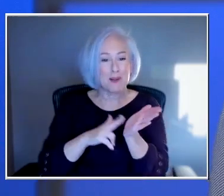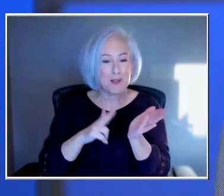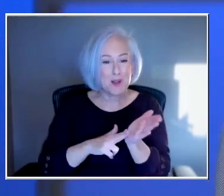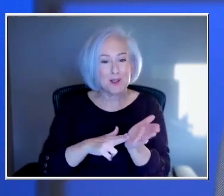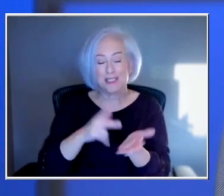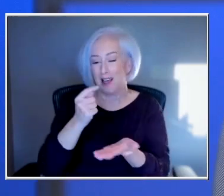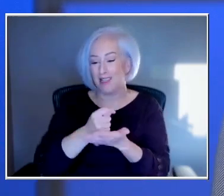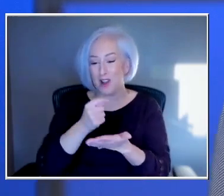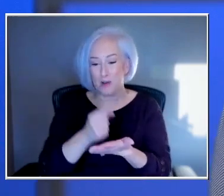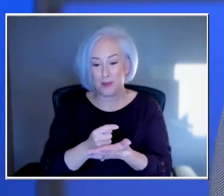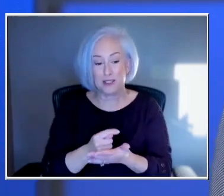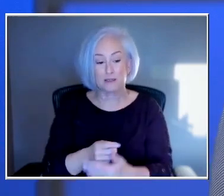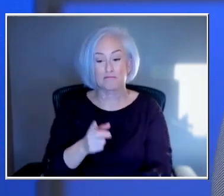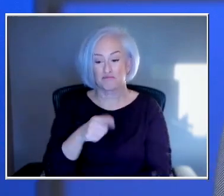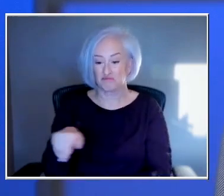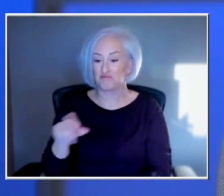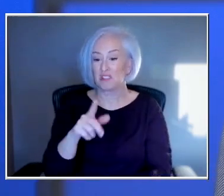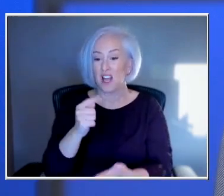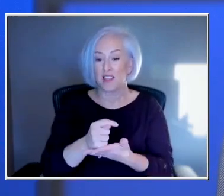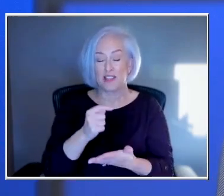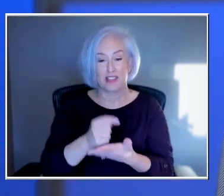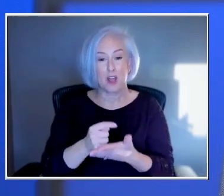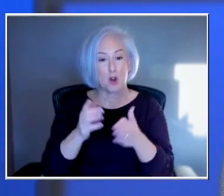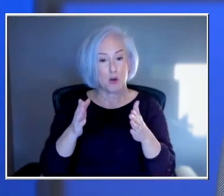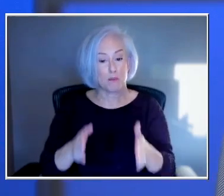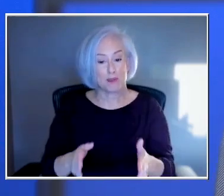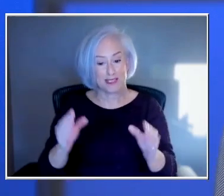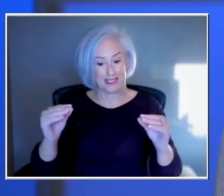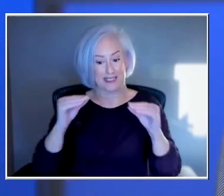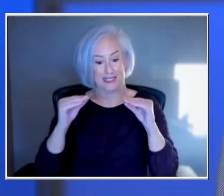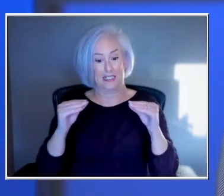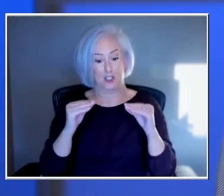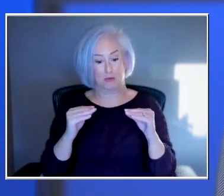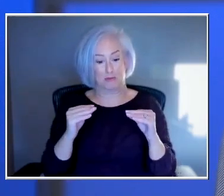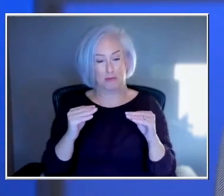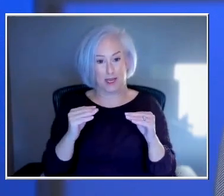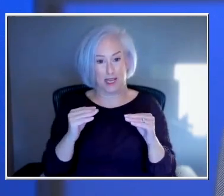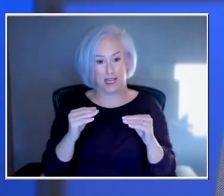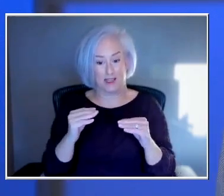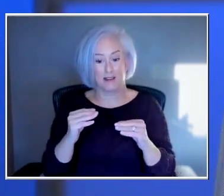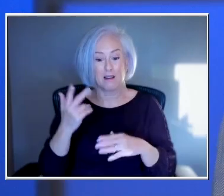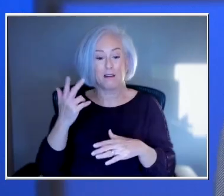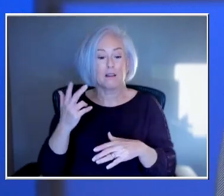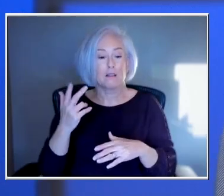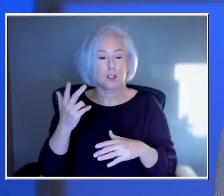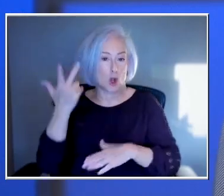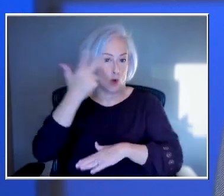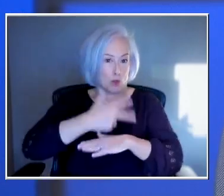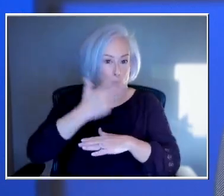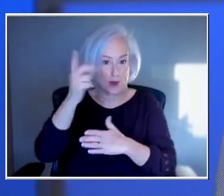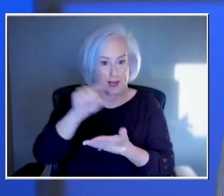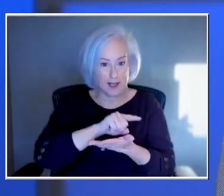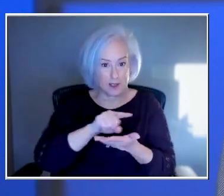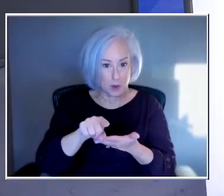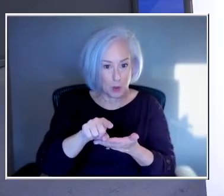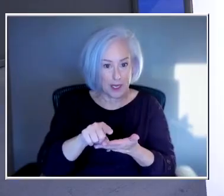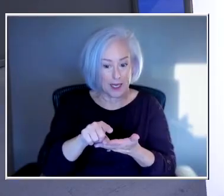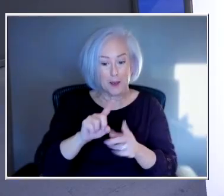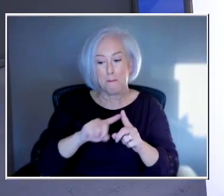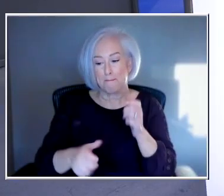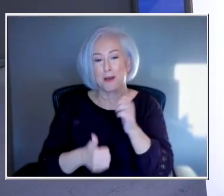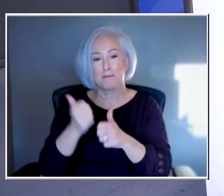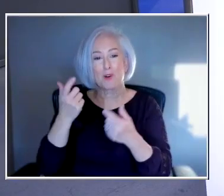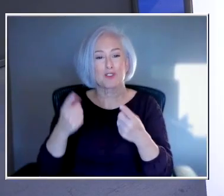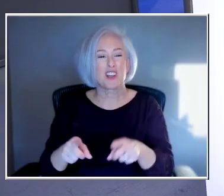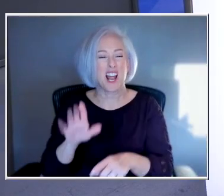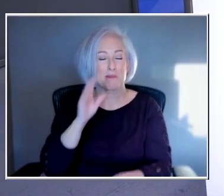you. Yes, you go to therapy, but it's 3 days a week. It's most of your therapy happens at home, to be honest. I bet. With you.